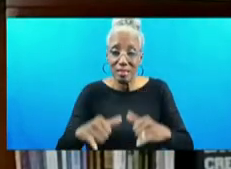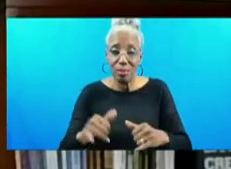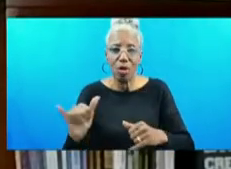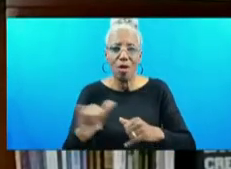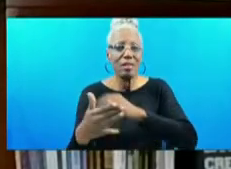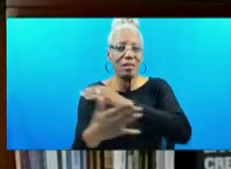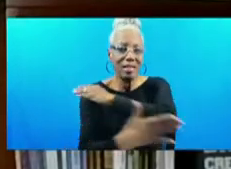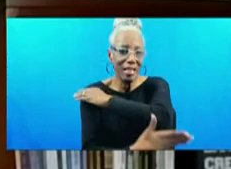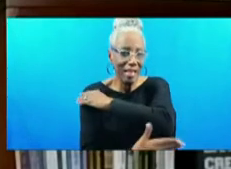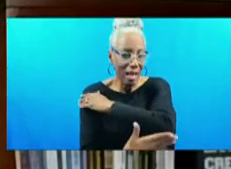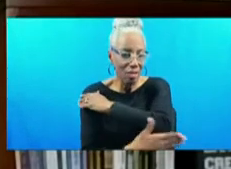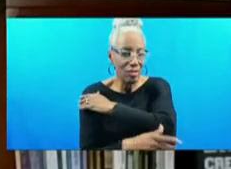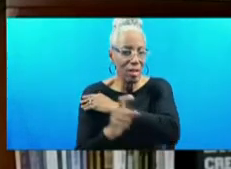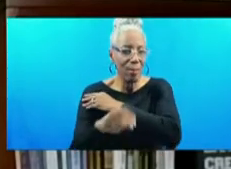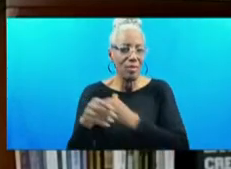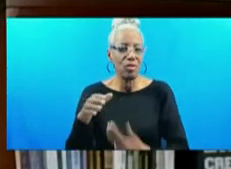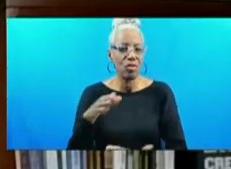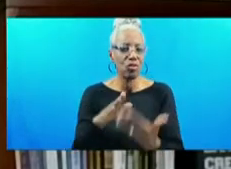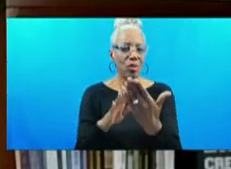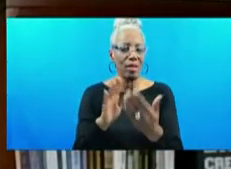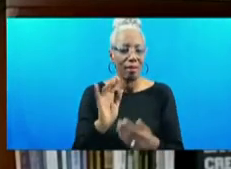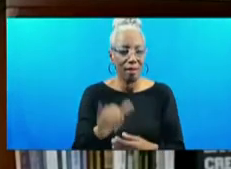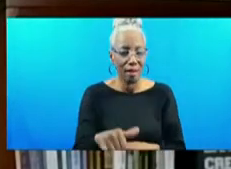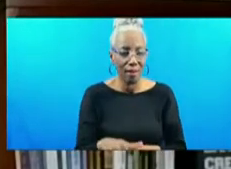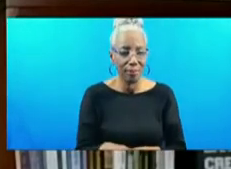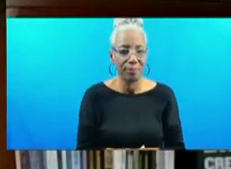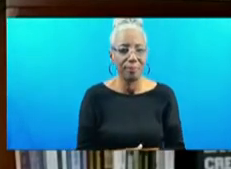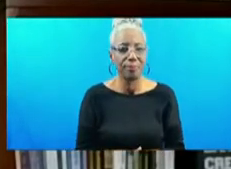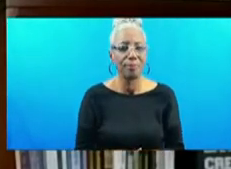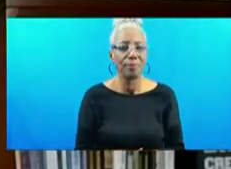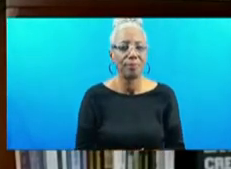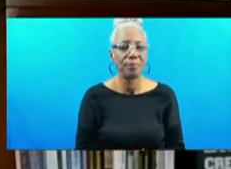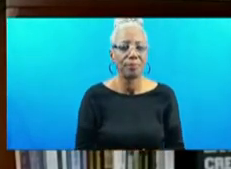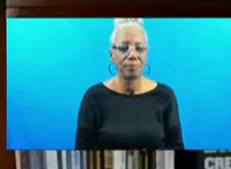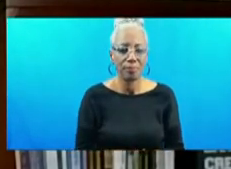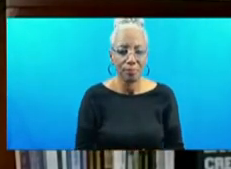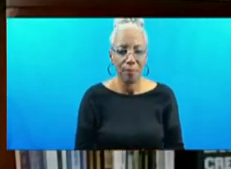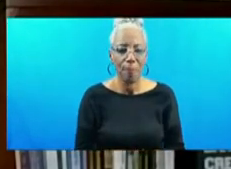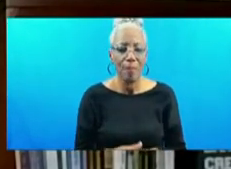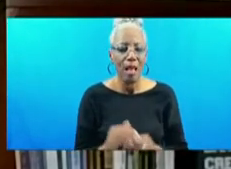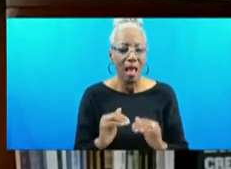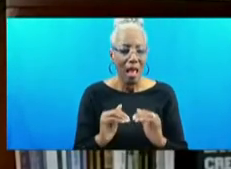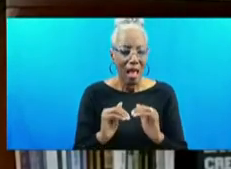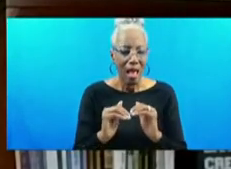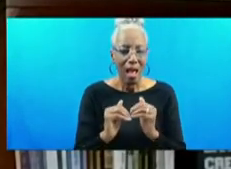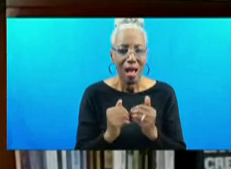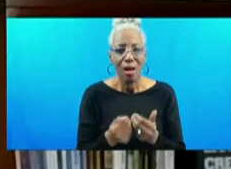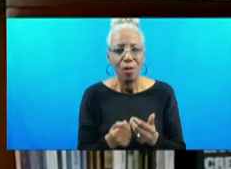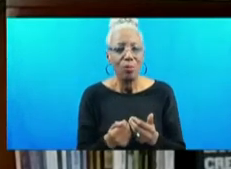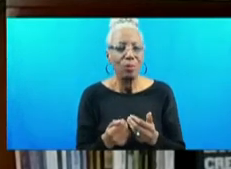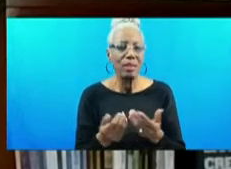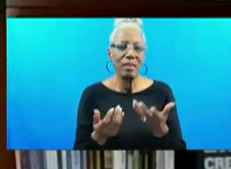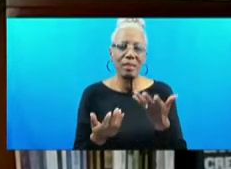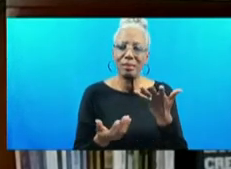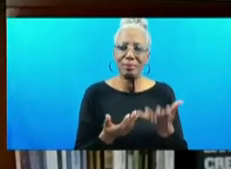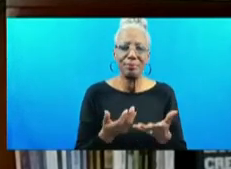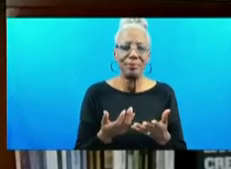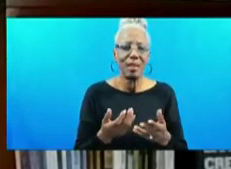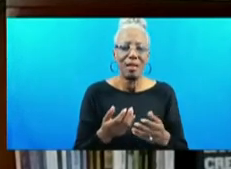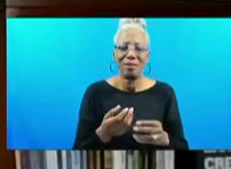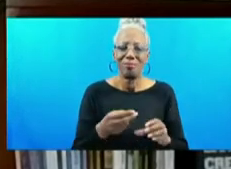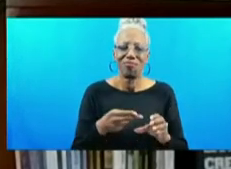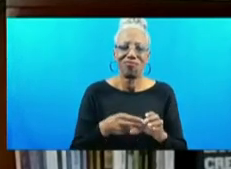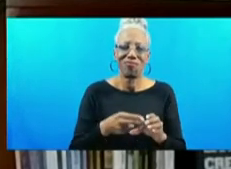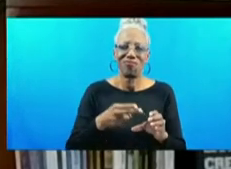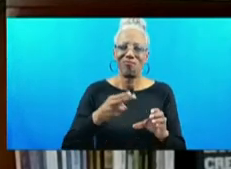get out of these, you know, generational impediments to be able to create generational wealth? And how does that start in the